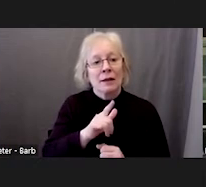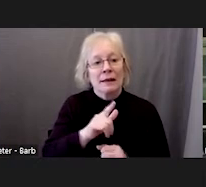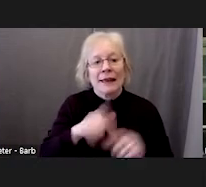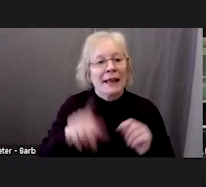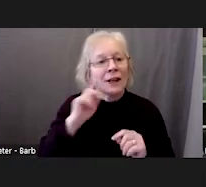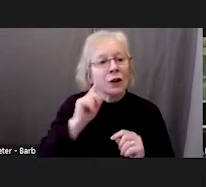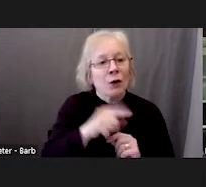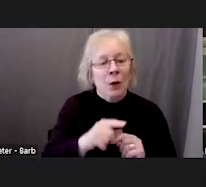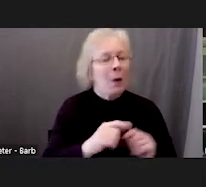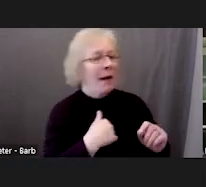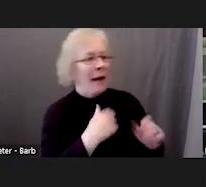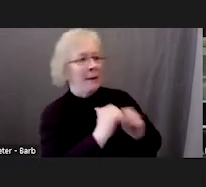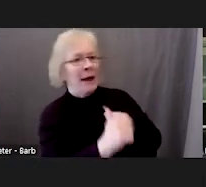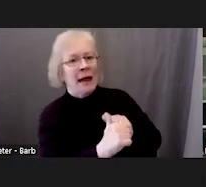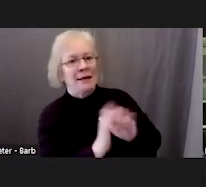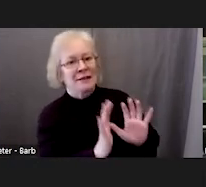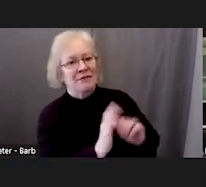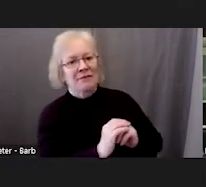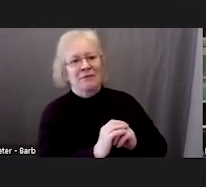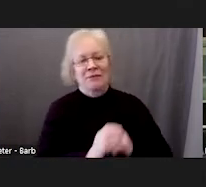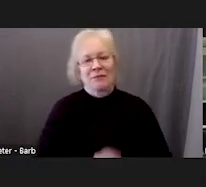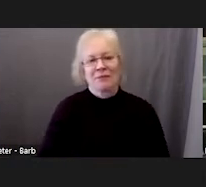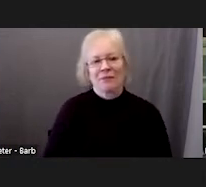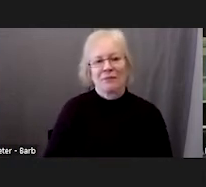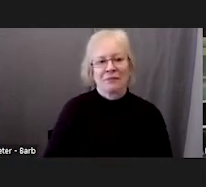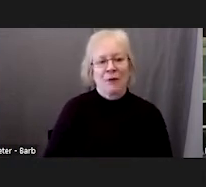Yes. There we go. Okay.